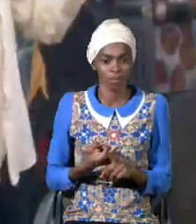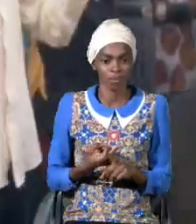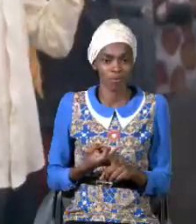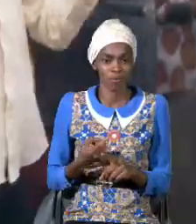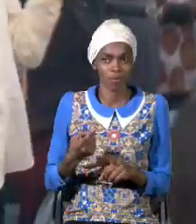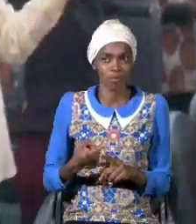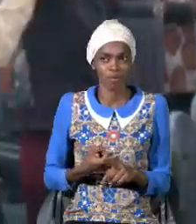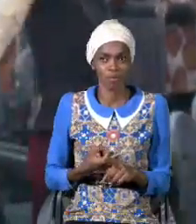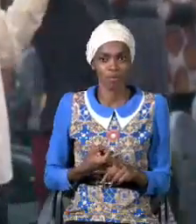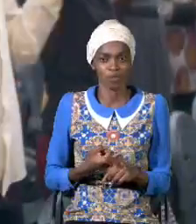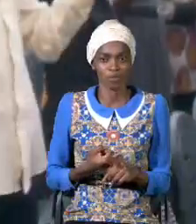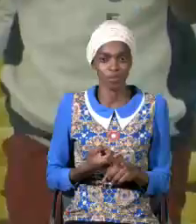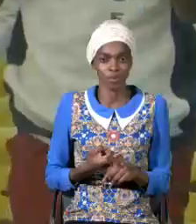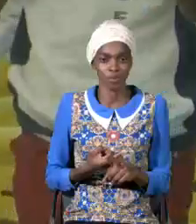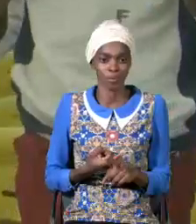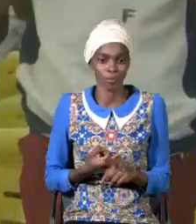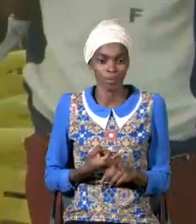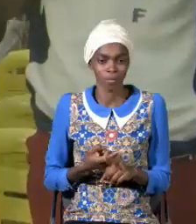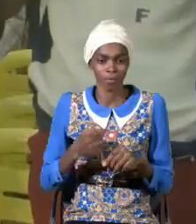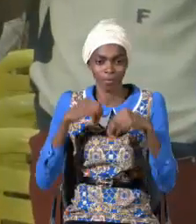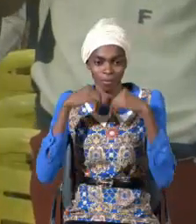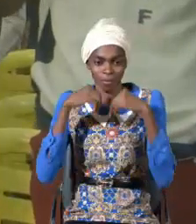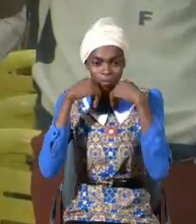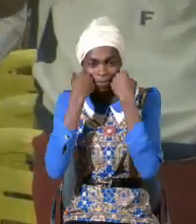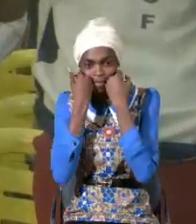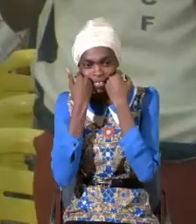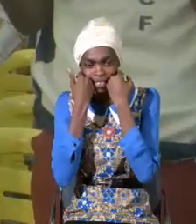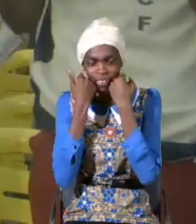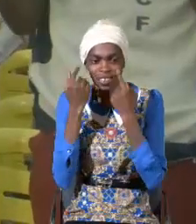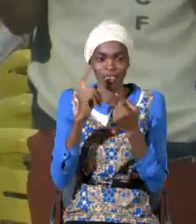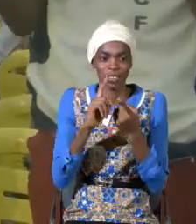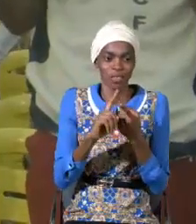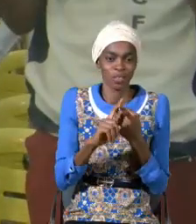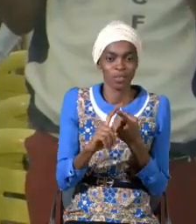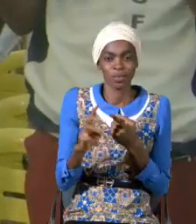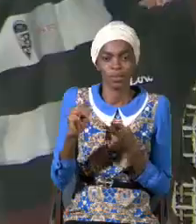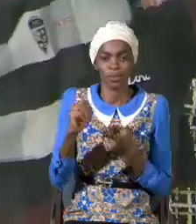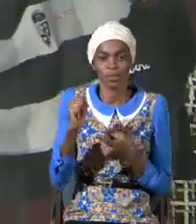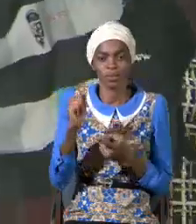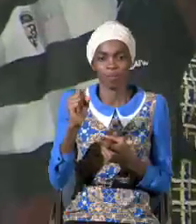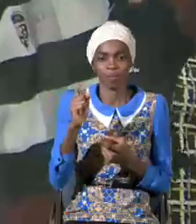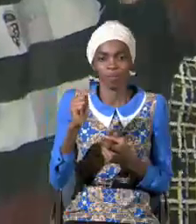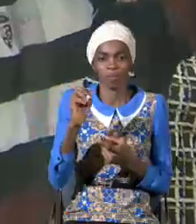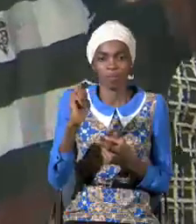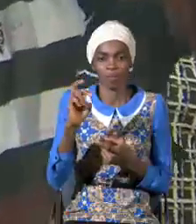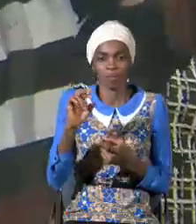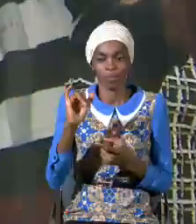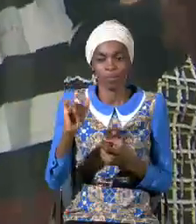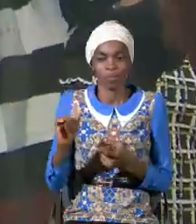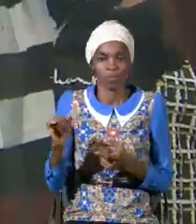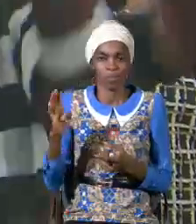mediocrity to mastery by a miracle.